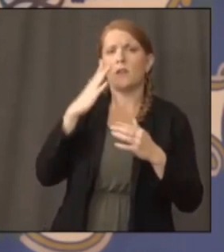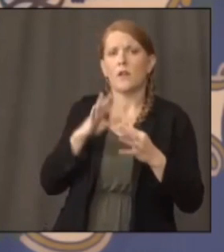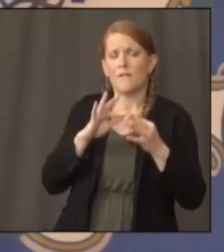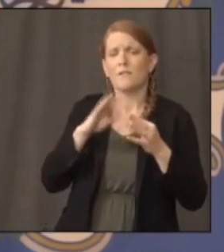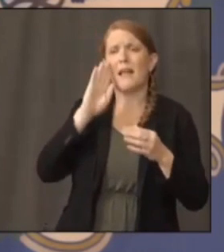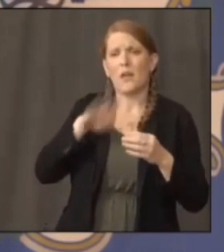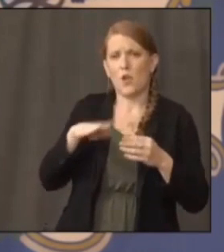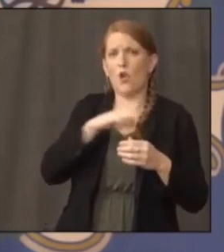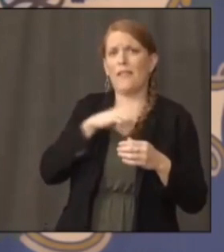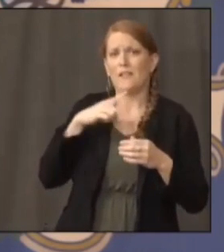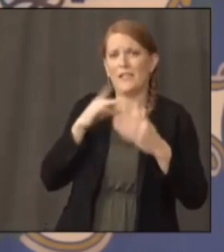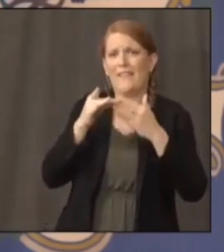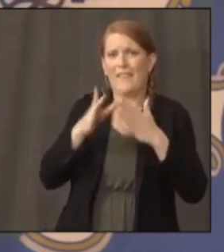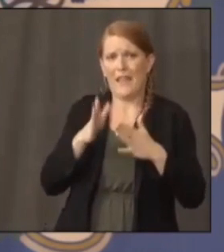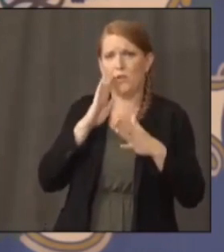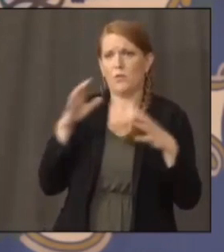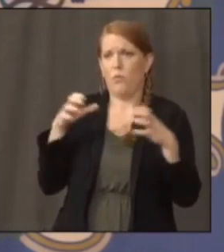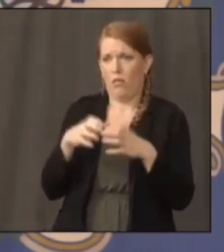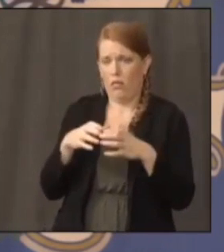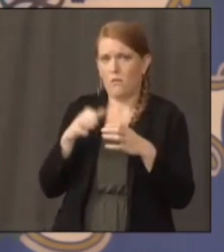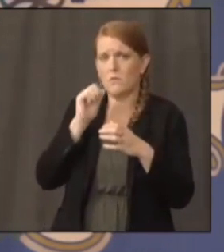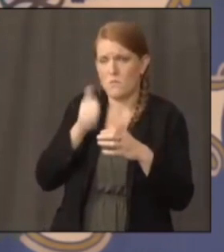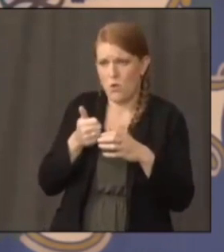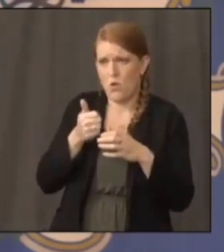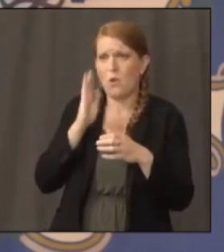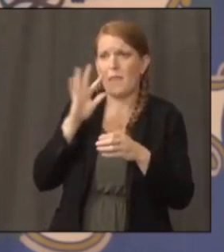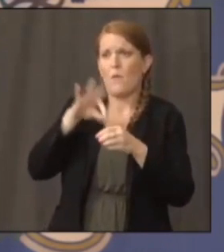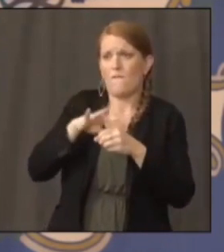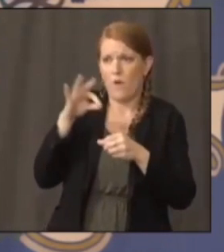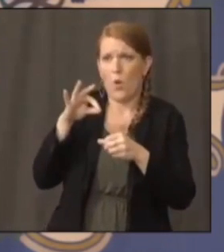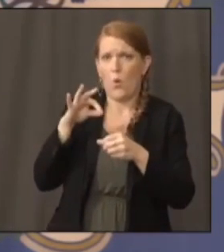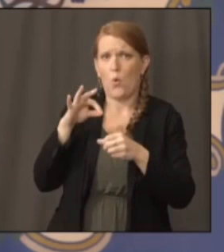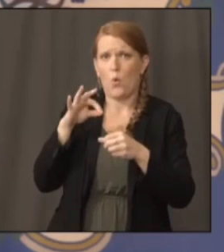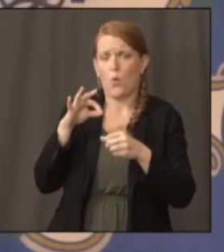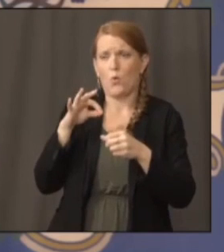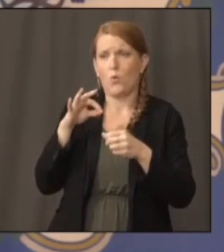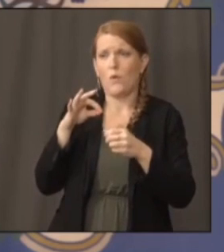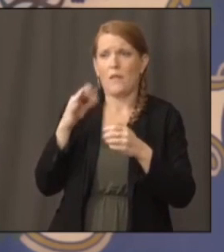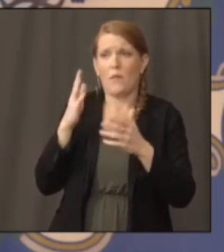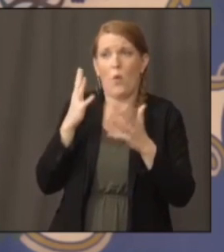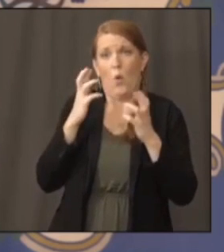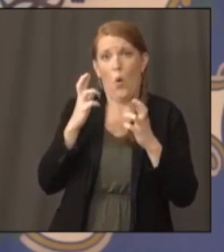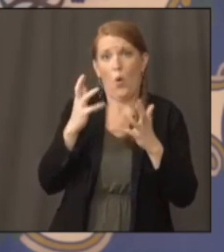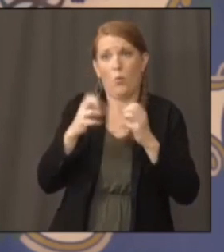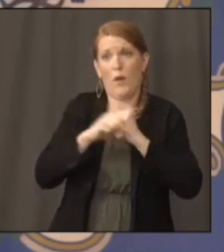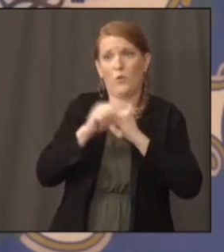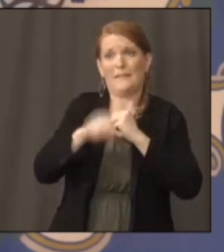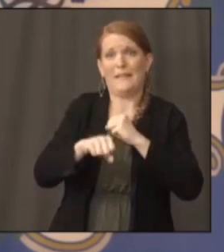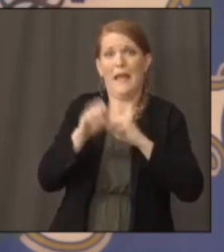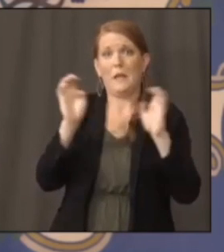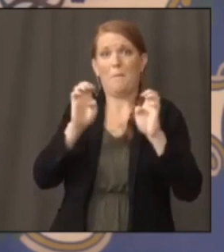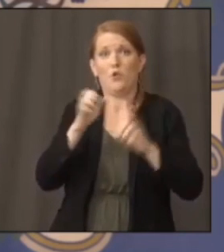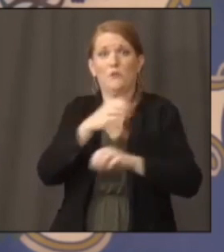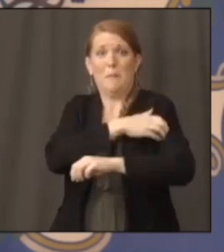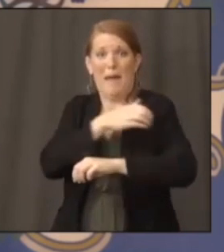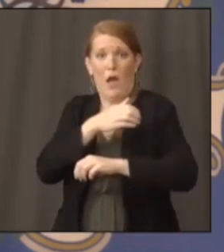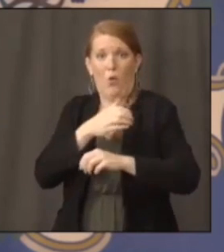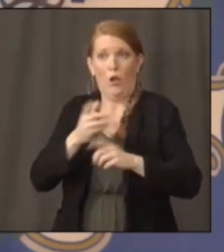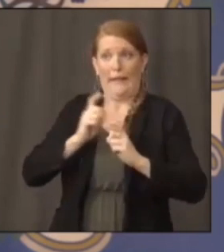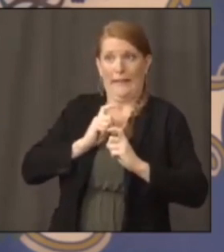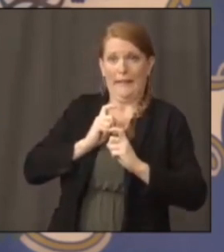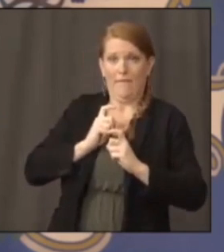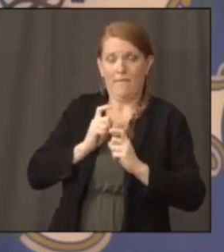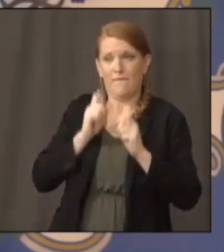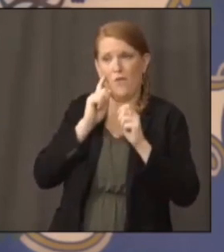extend, if they do this, we'll extend the emergency powers for another 5 months, which is what we discussed with the leadership